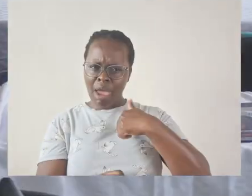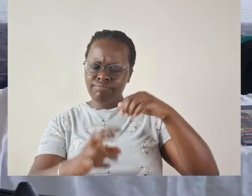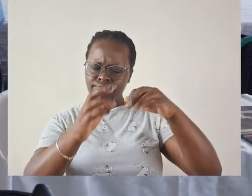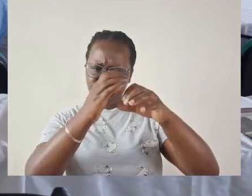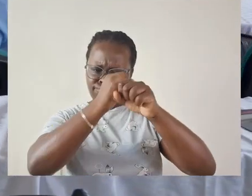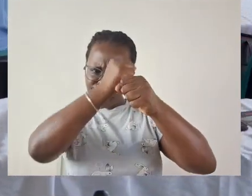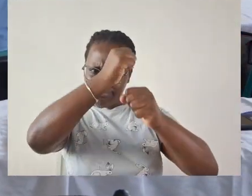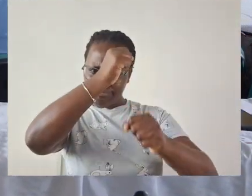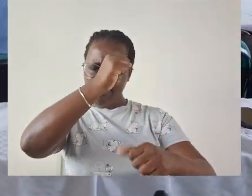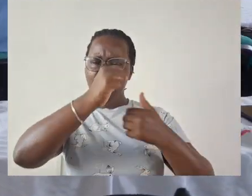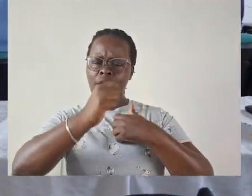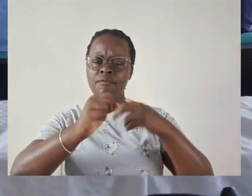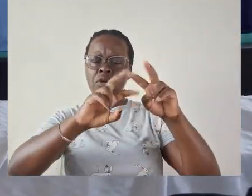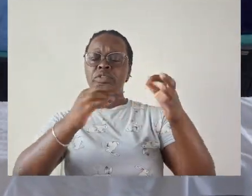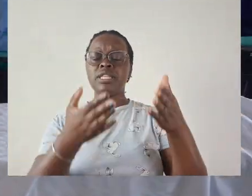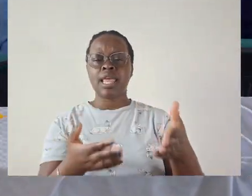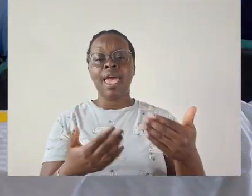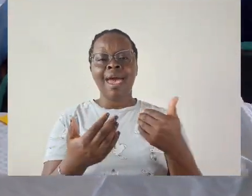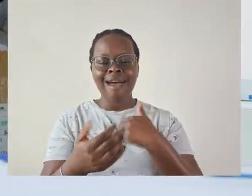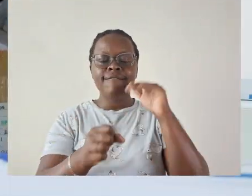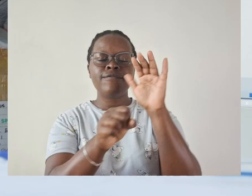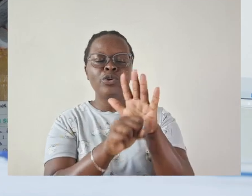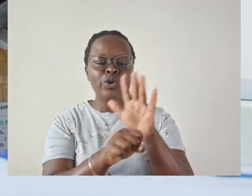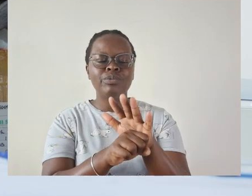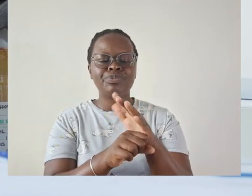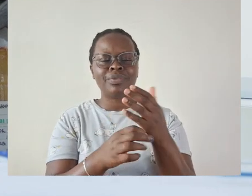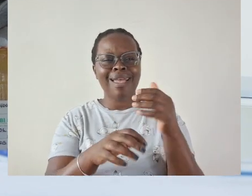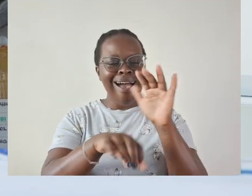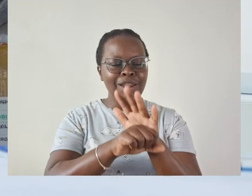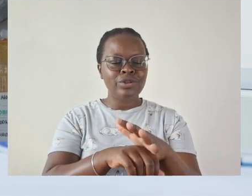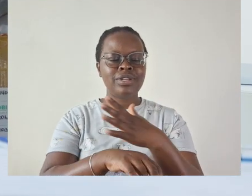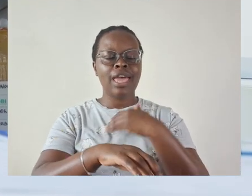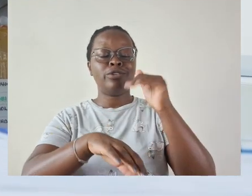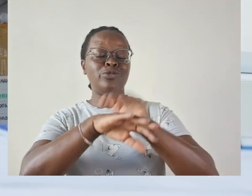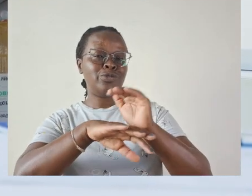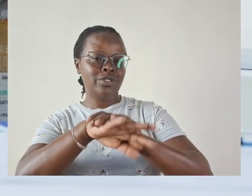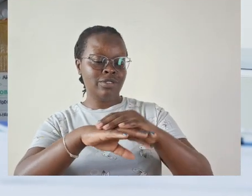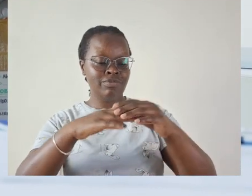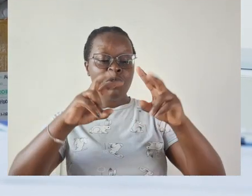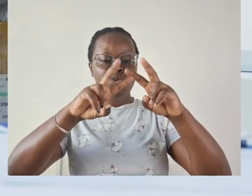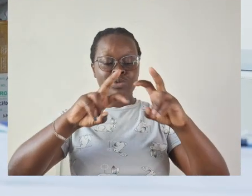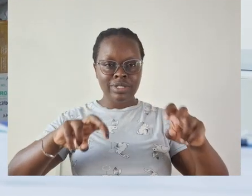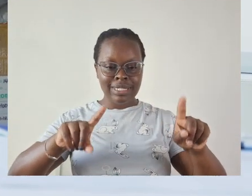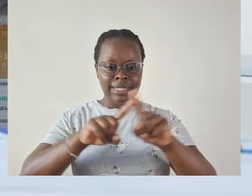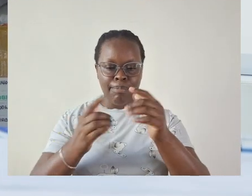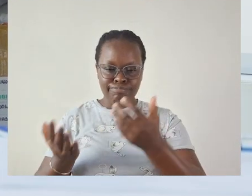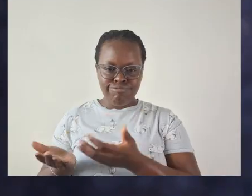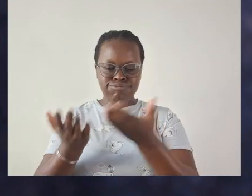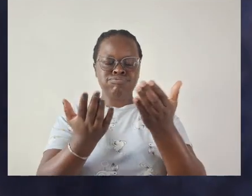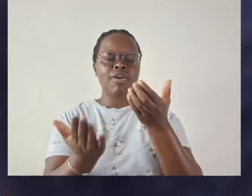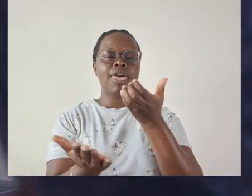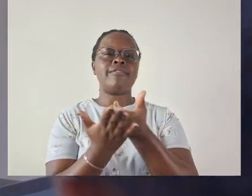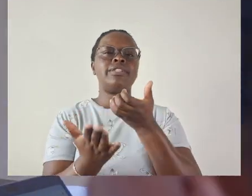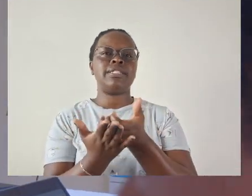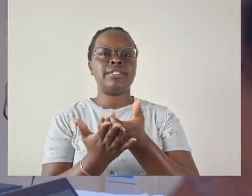effort to do some good research and then come and present and bring out the critical